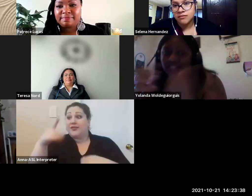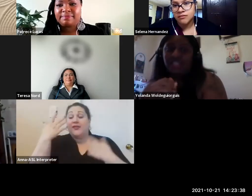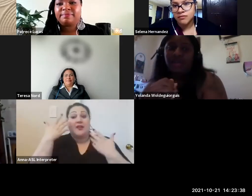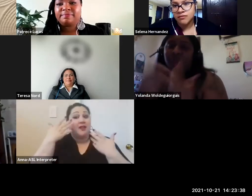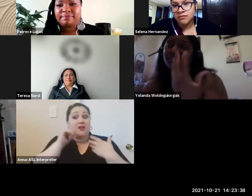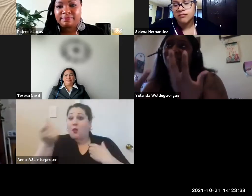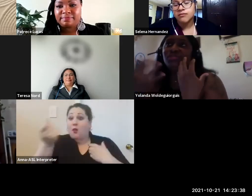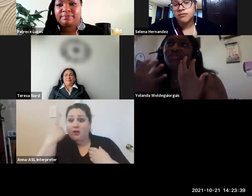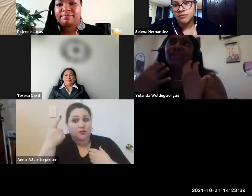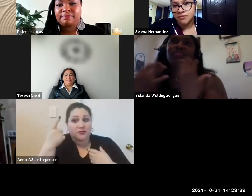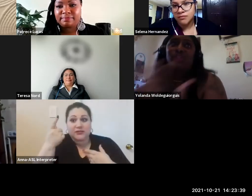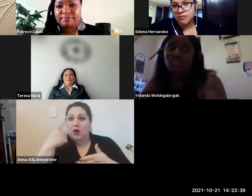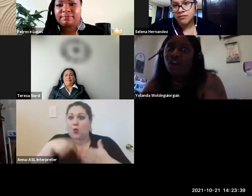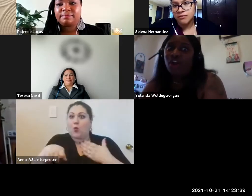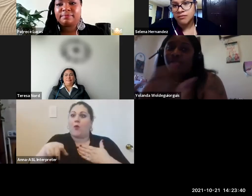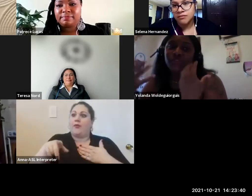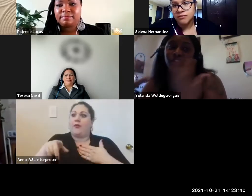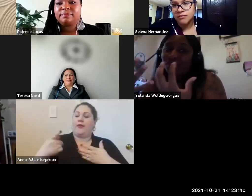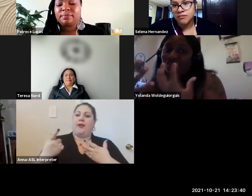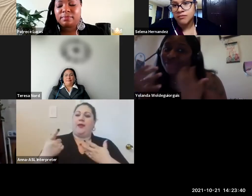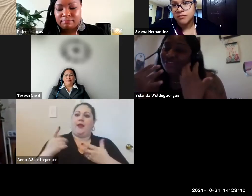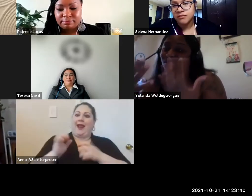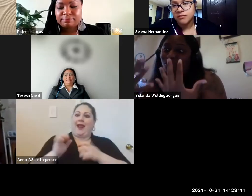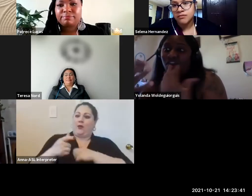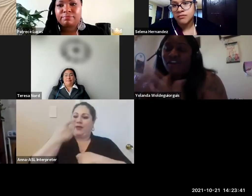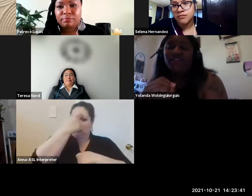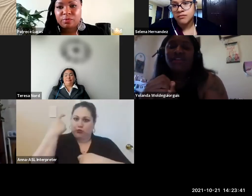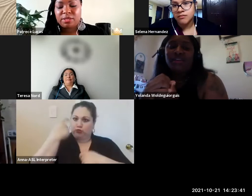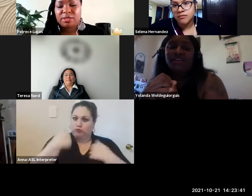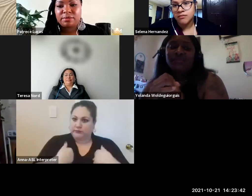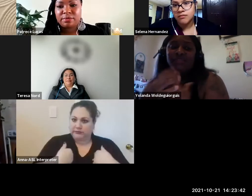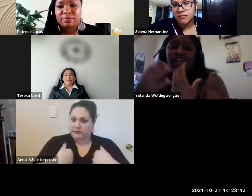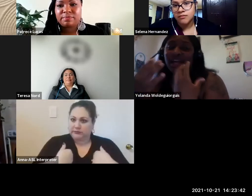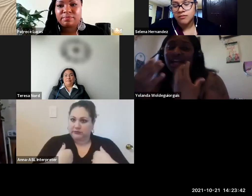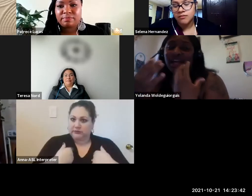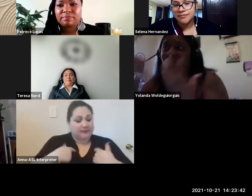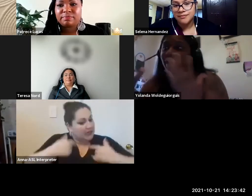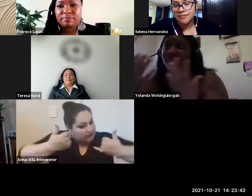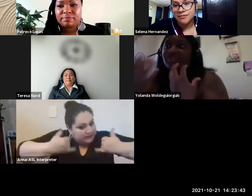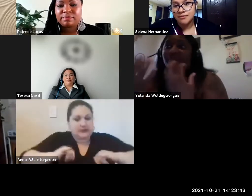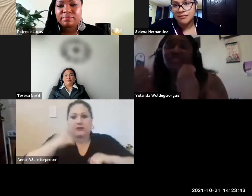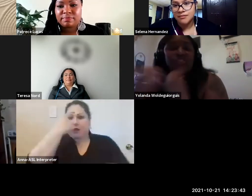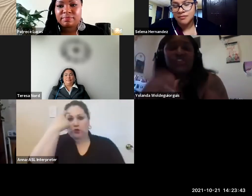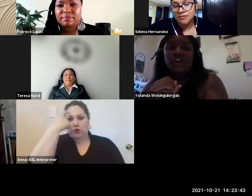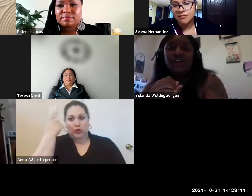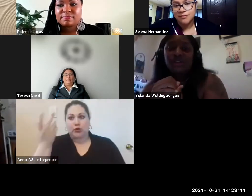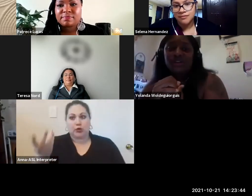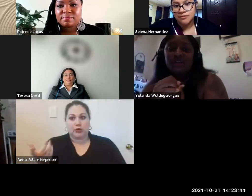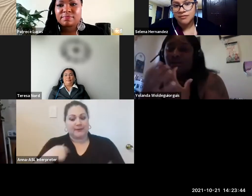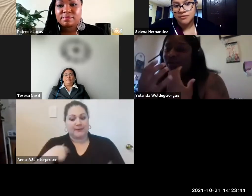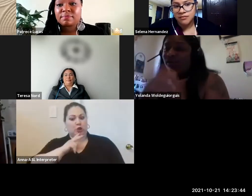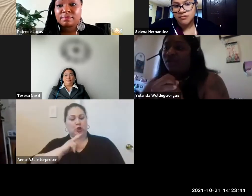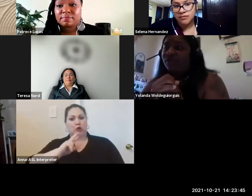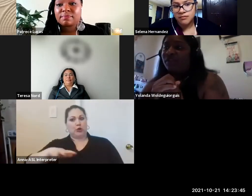through mentally. I'm still scarred. I'm 33 and I'm still scarred. We hear you. I'm still